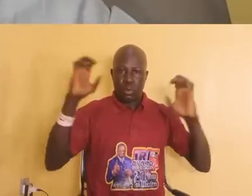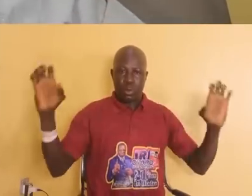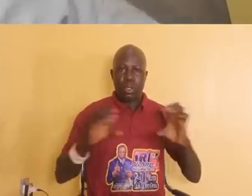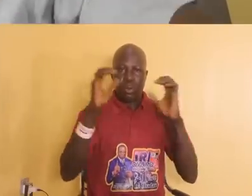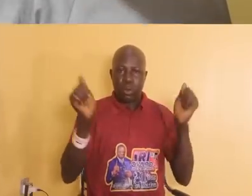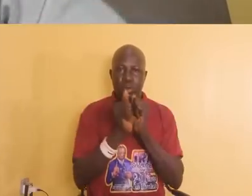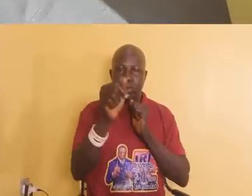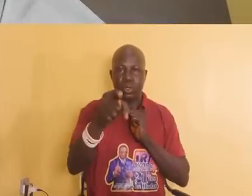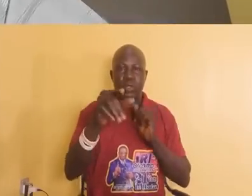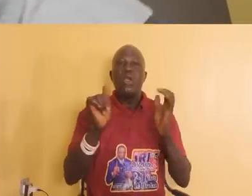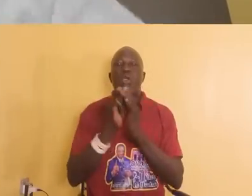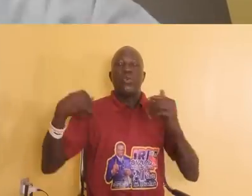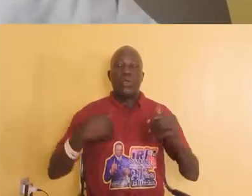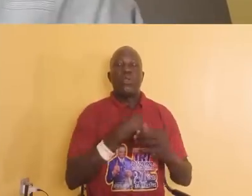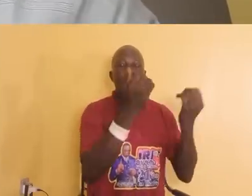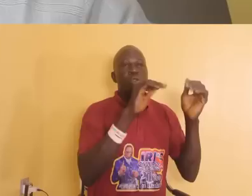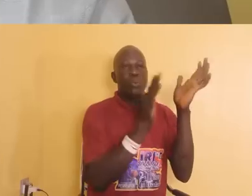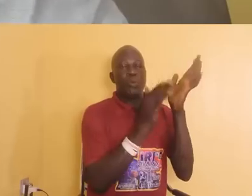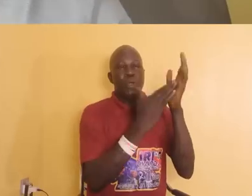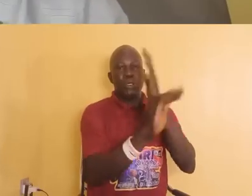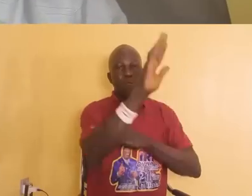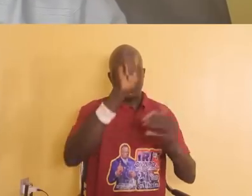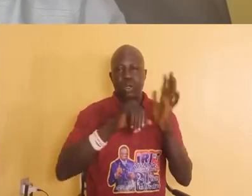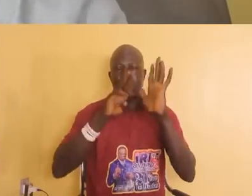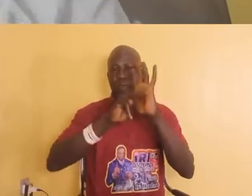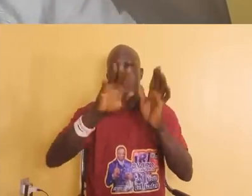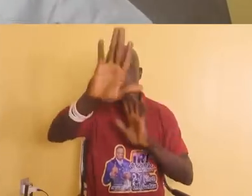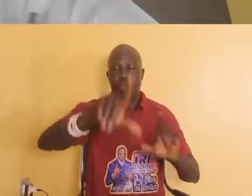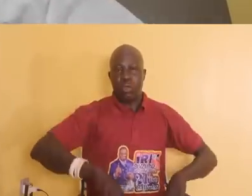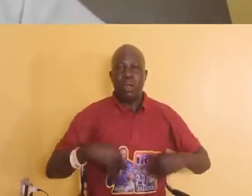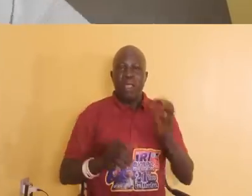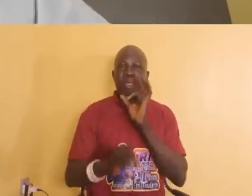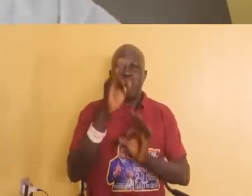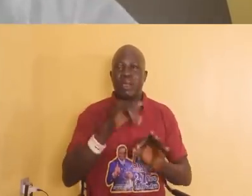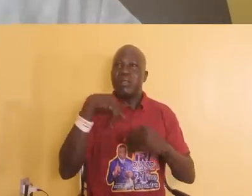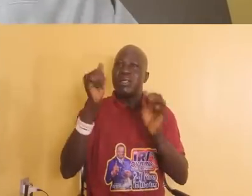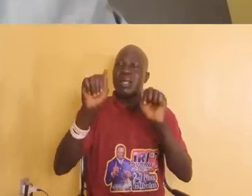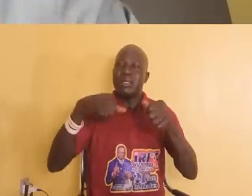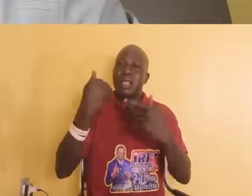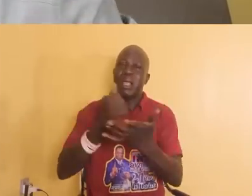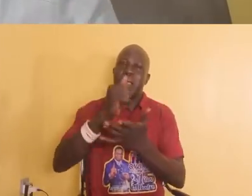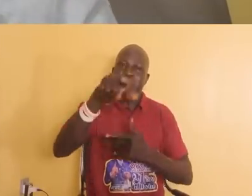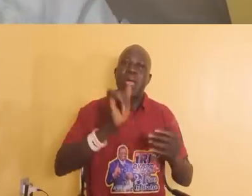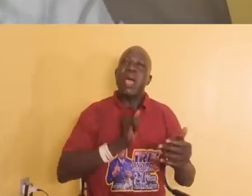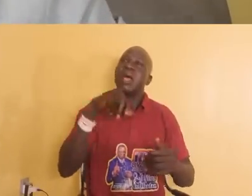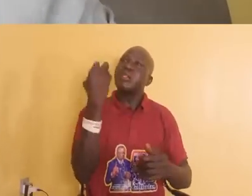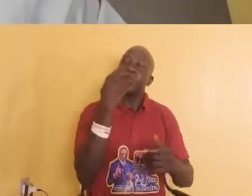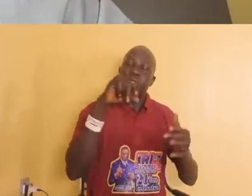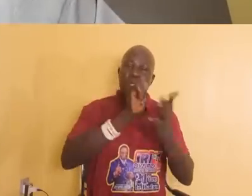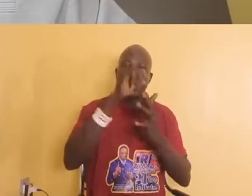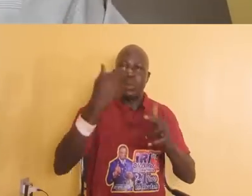must celebrate with you. We must glorify God in your life. If you can say amen, I pronounce the name of the Lord.